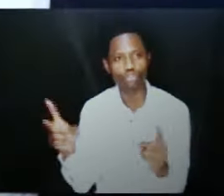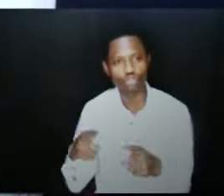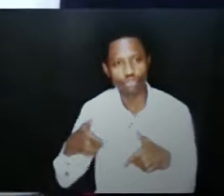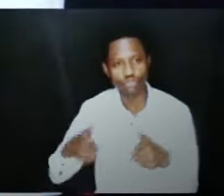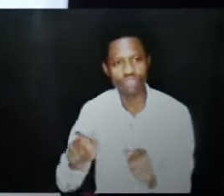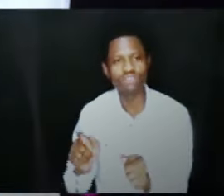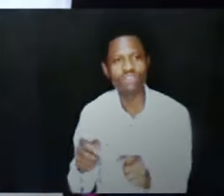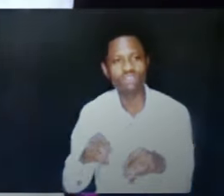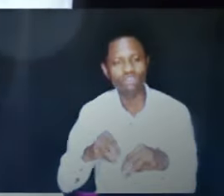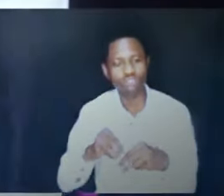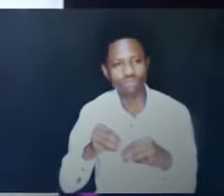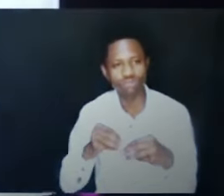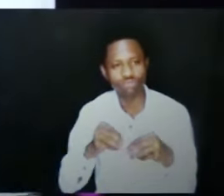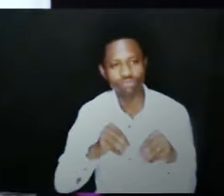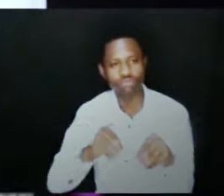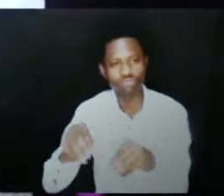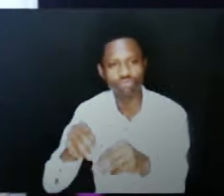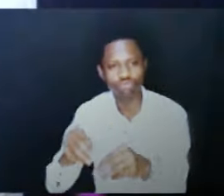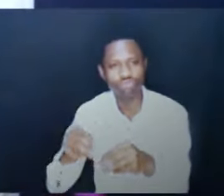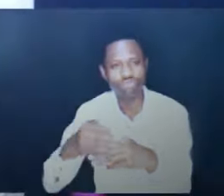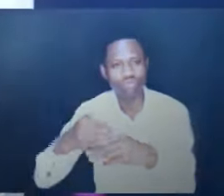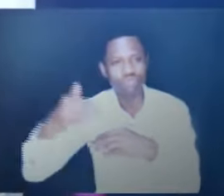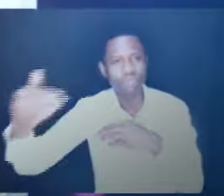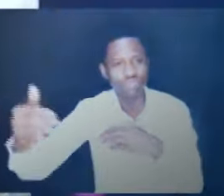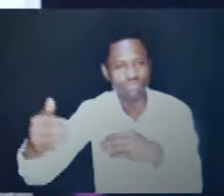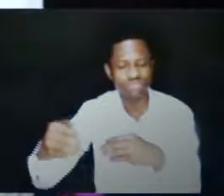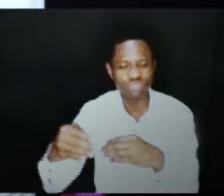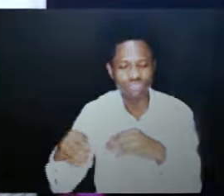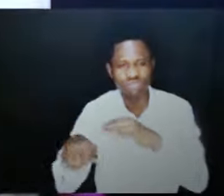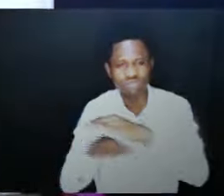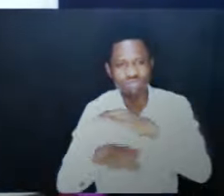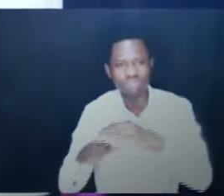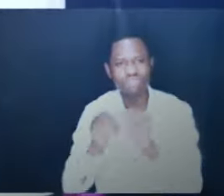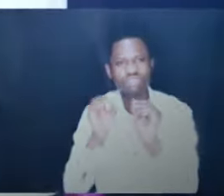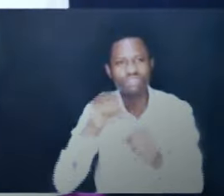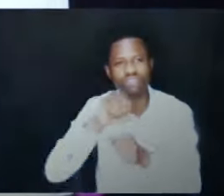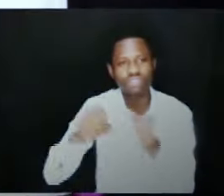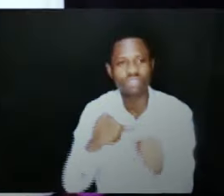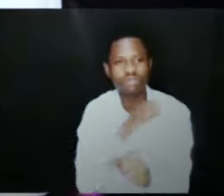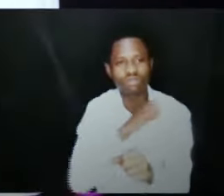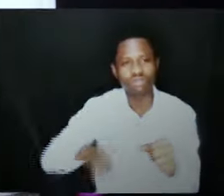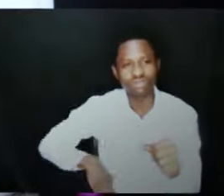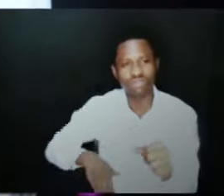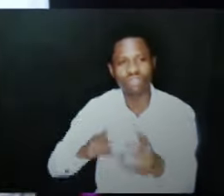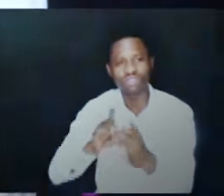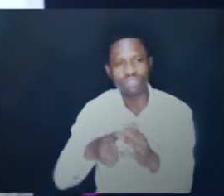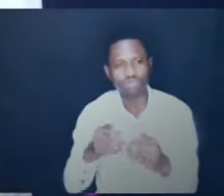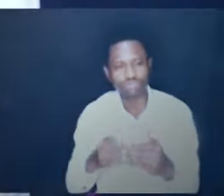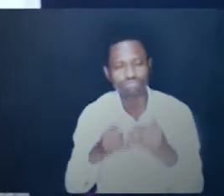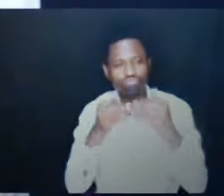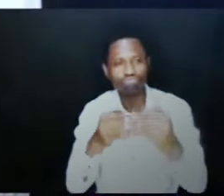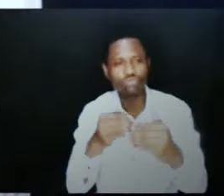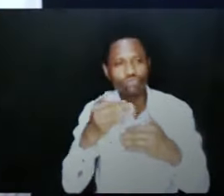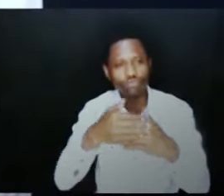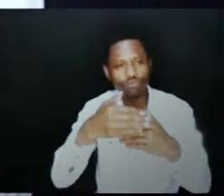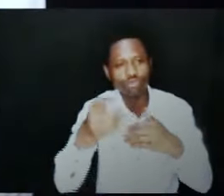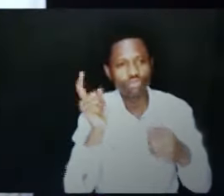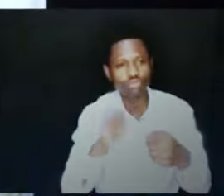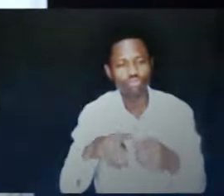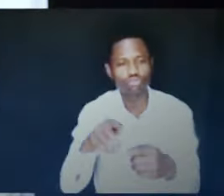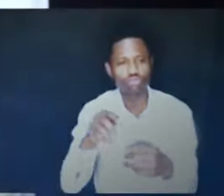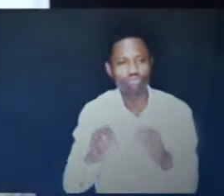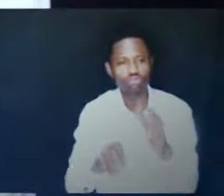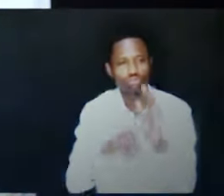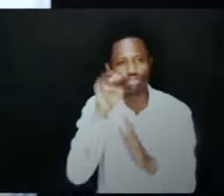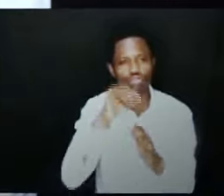us move beyond the elementary teachings about Christ and be taken forward to not laying again